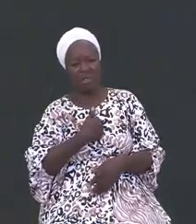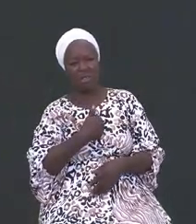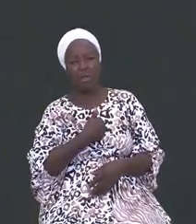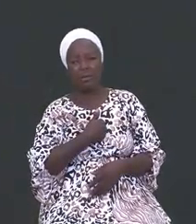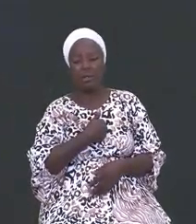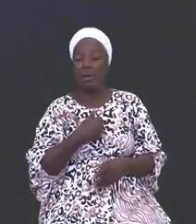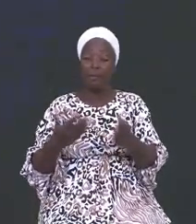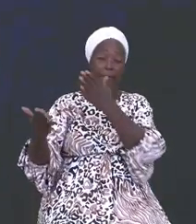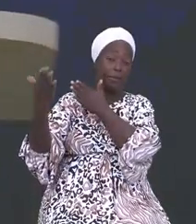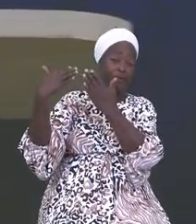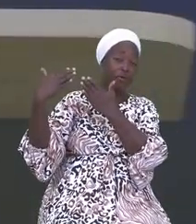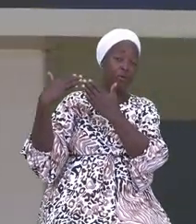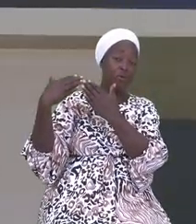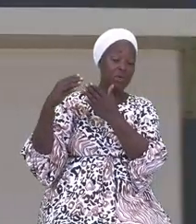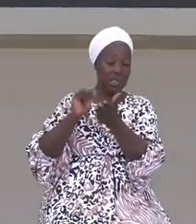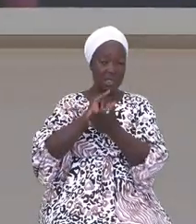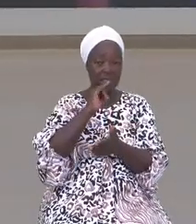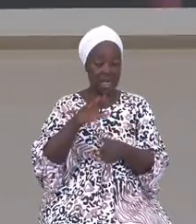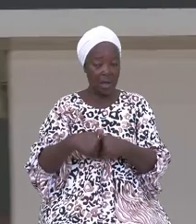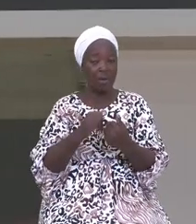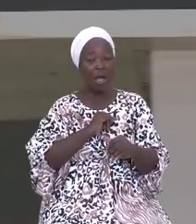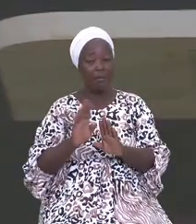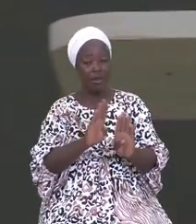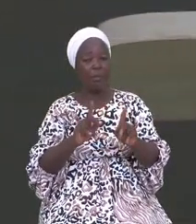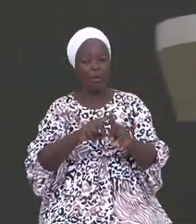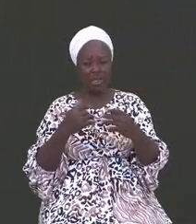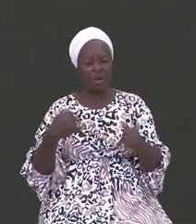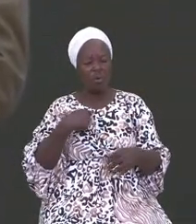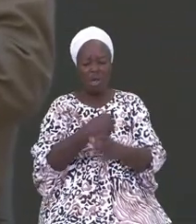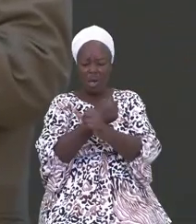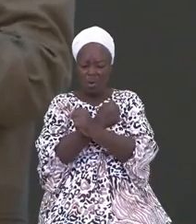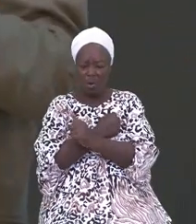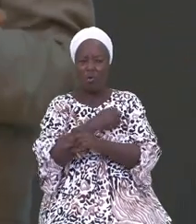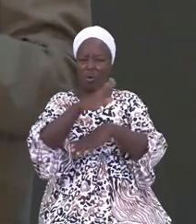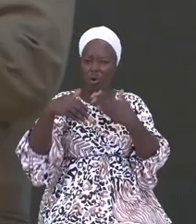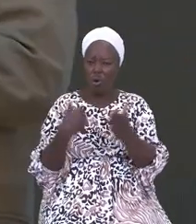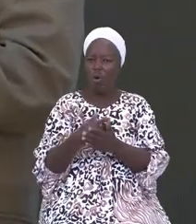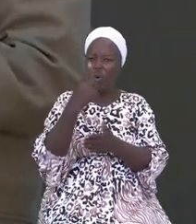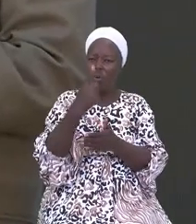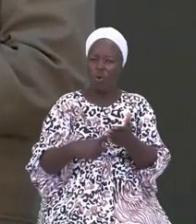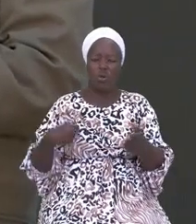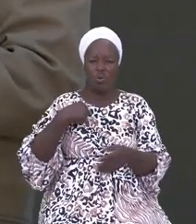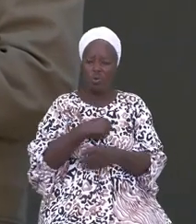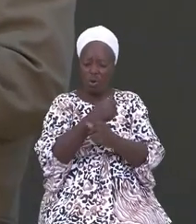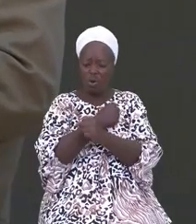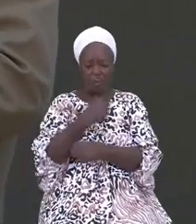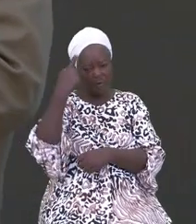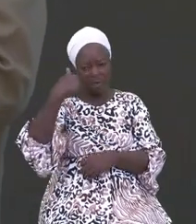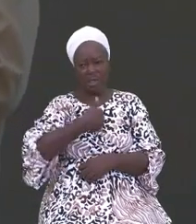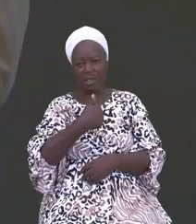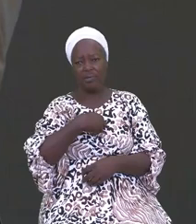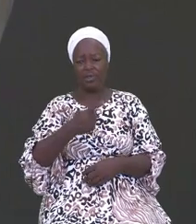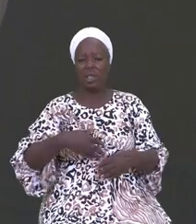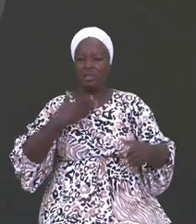Now, we now love all. What we love for ourselves, the joy in service,